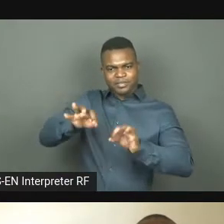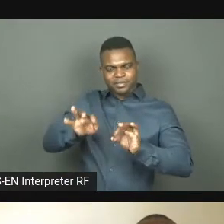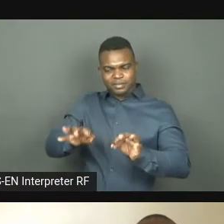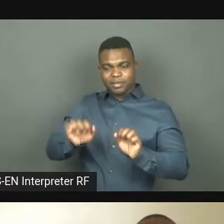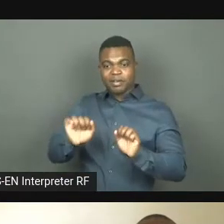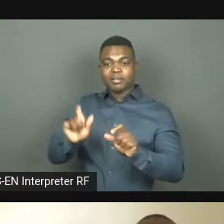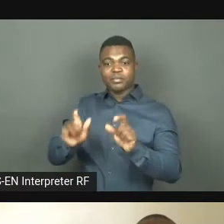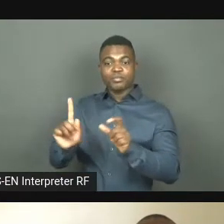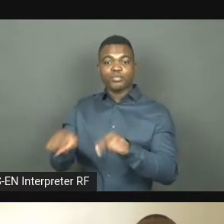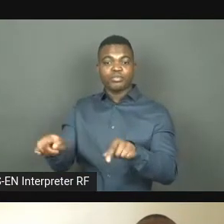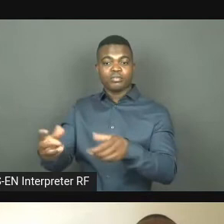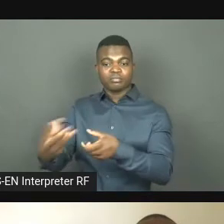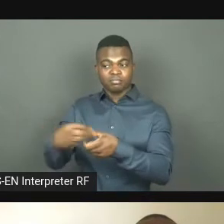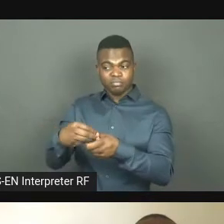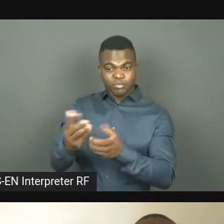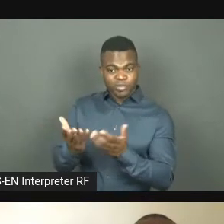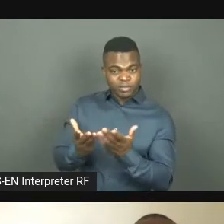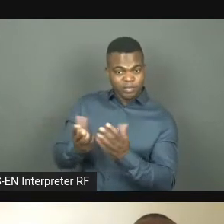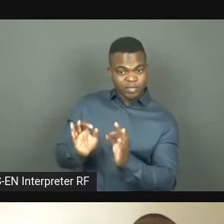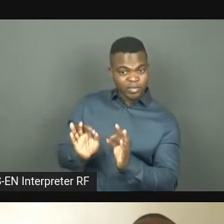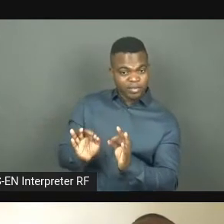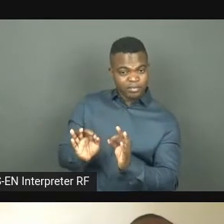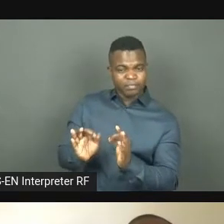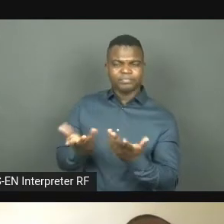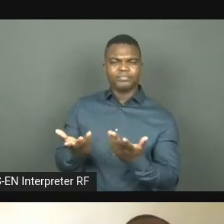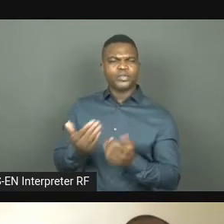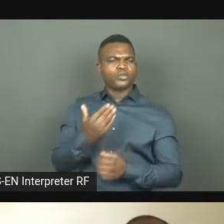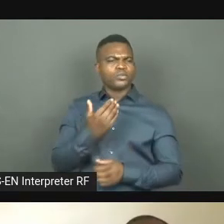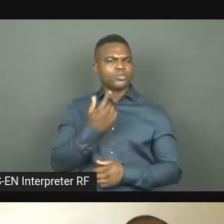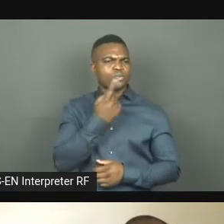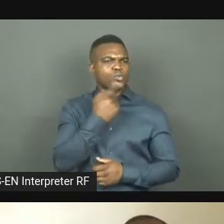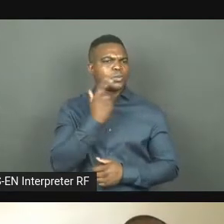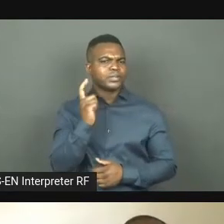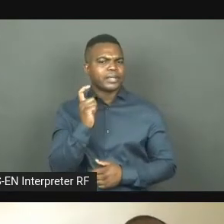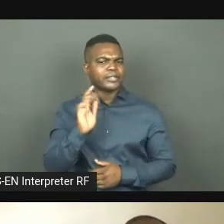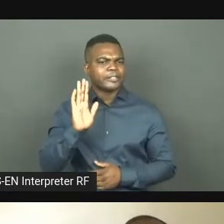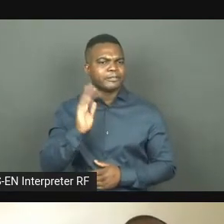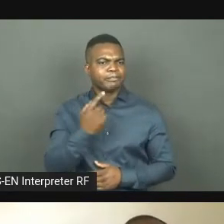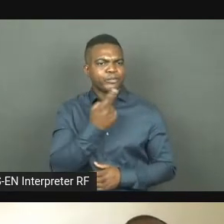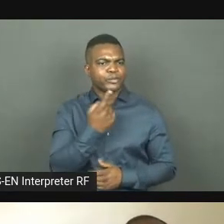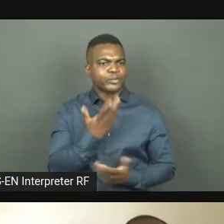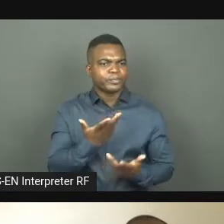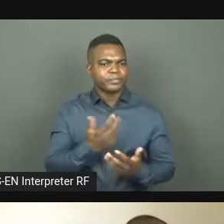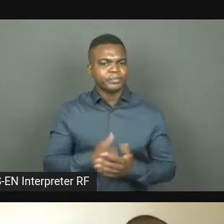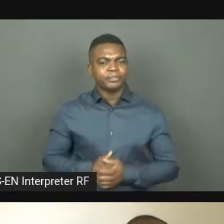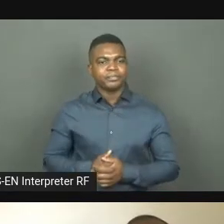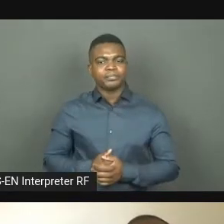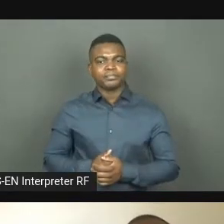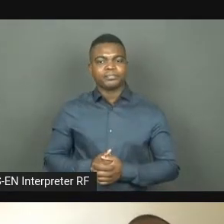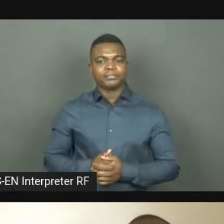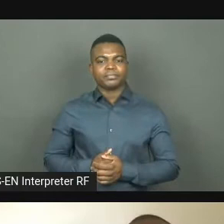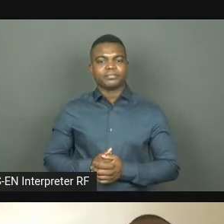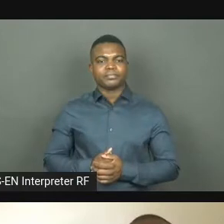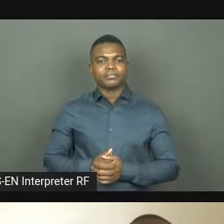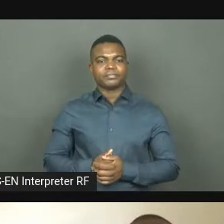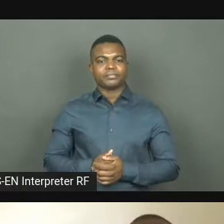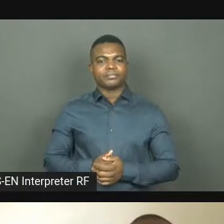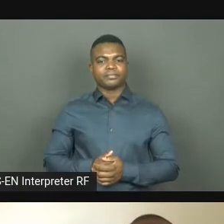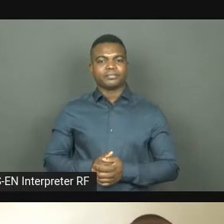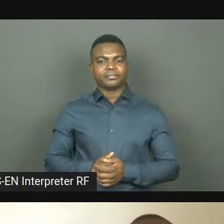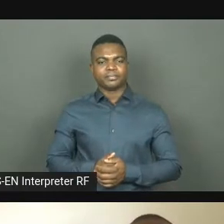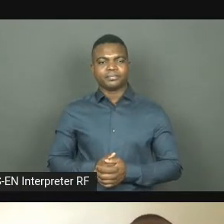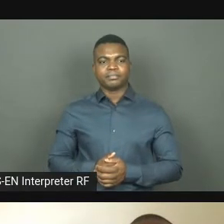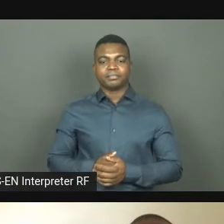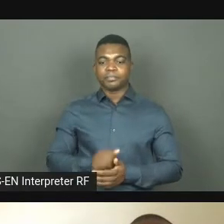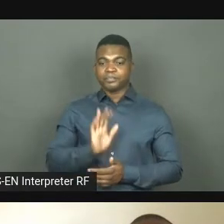Stanley, can you repeat your question? So I have two questions. What are we learning from the sharing that we just had from each other? But